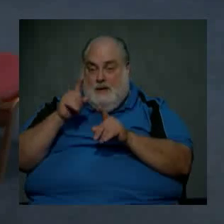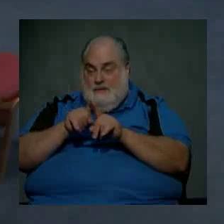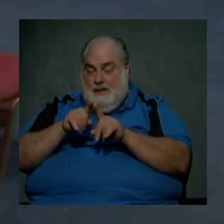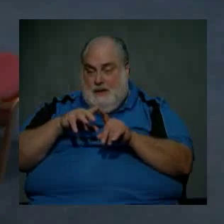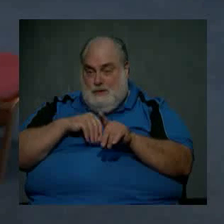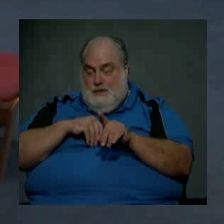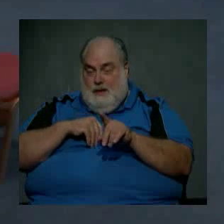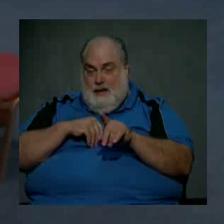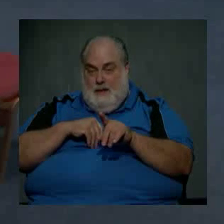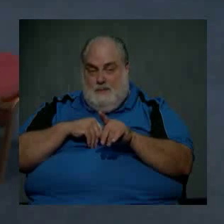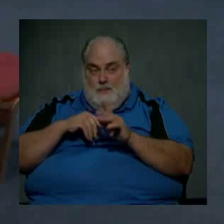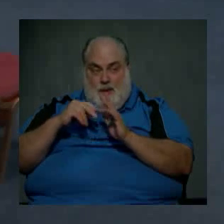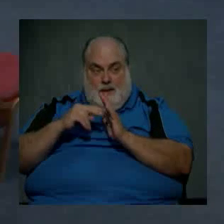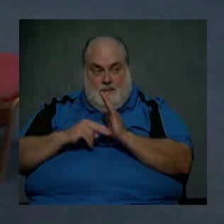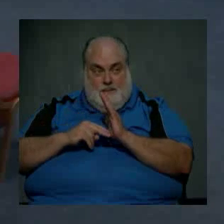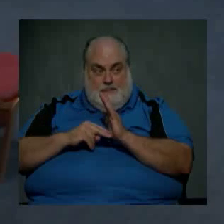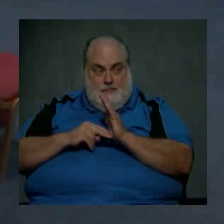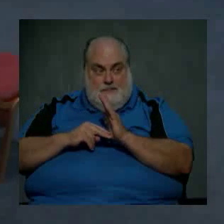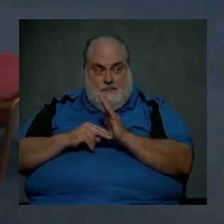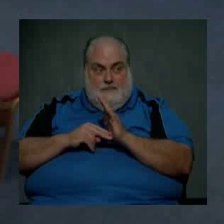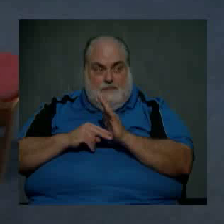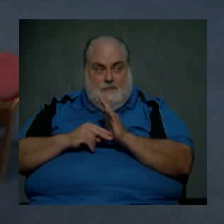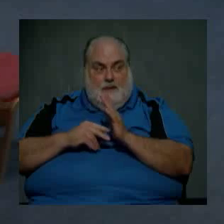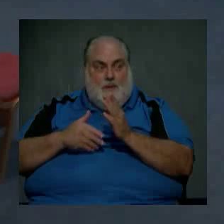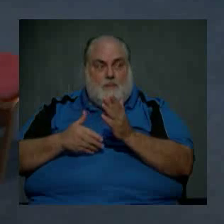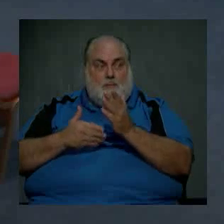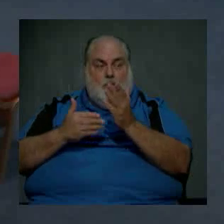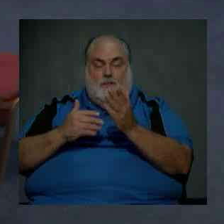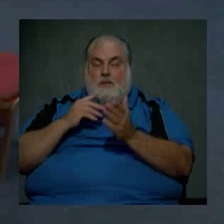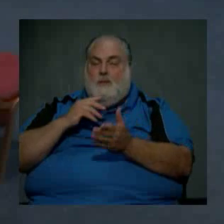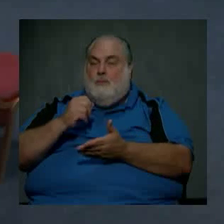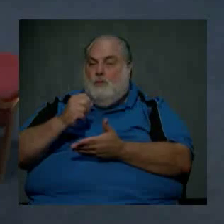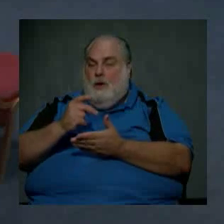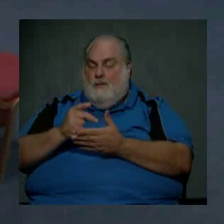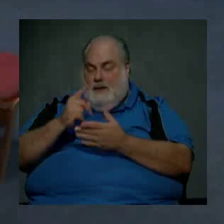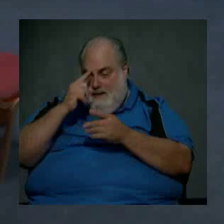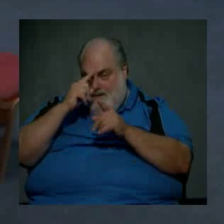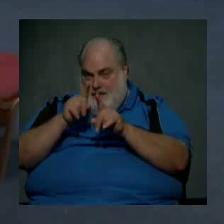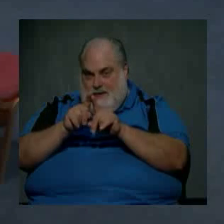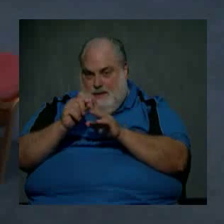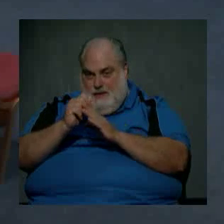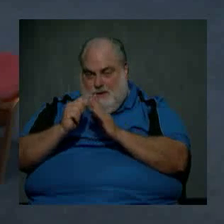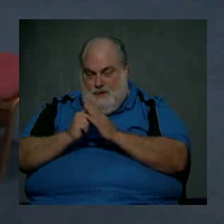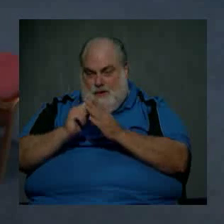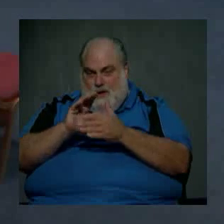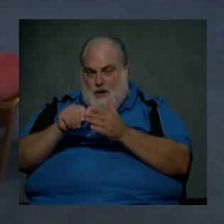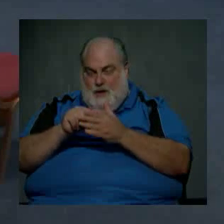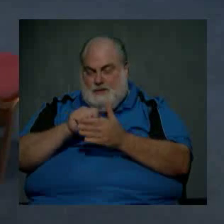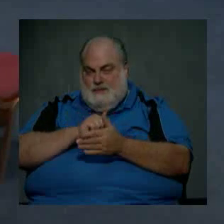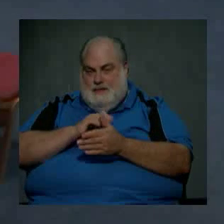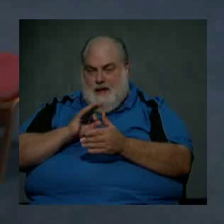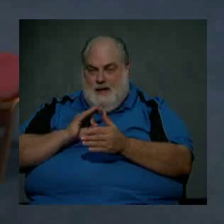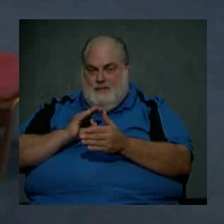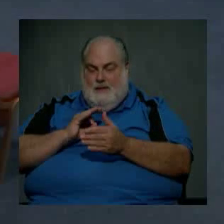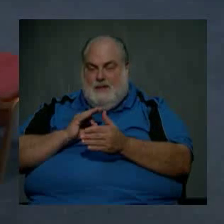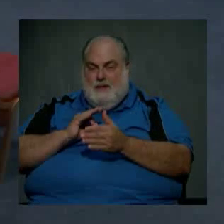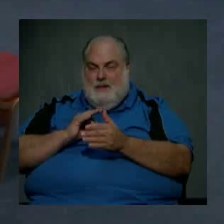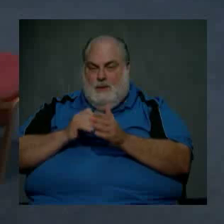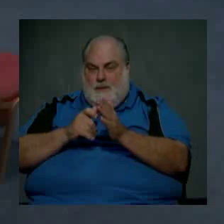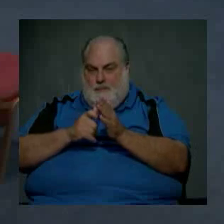as read by staff. Mr. Chairman, I move for the approval of the consent agenda with all staff